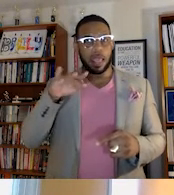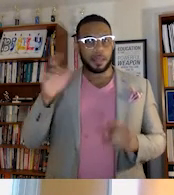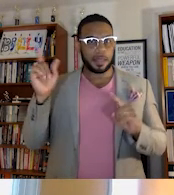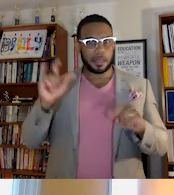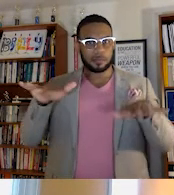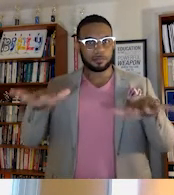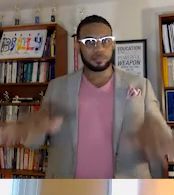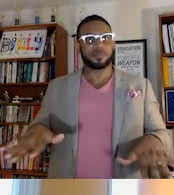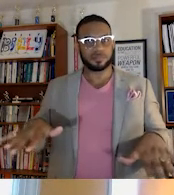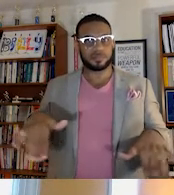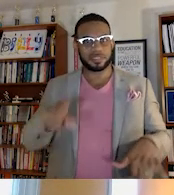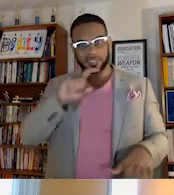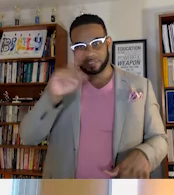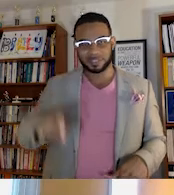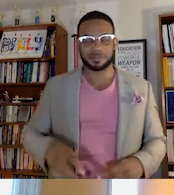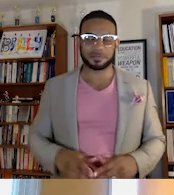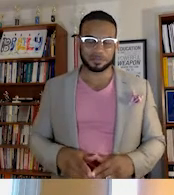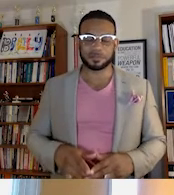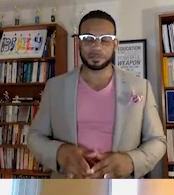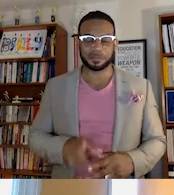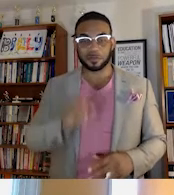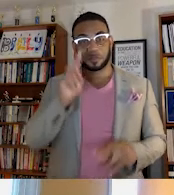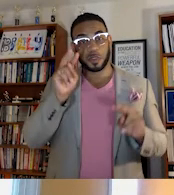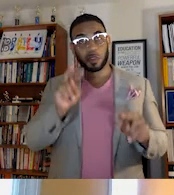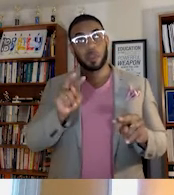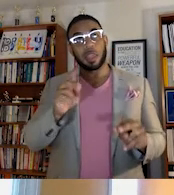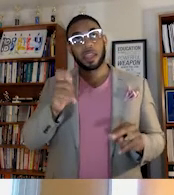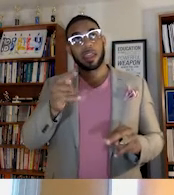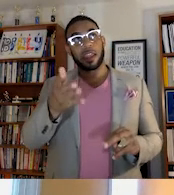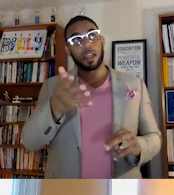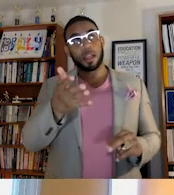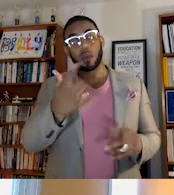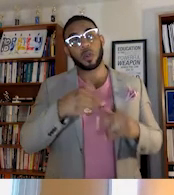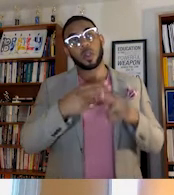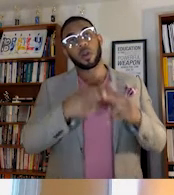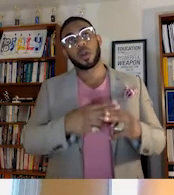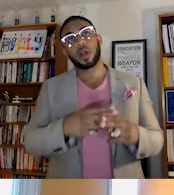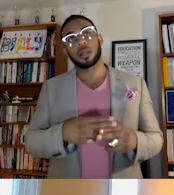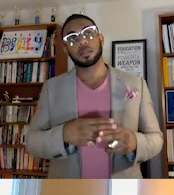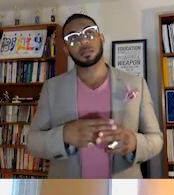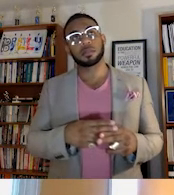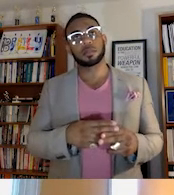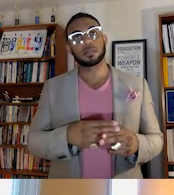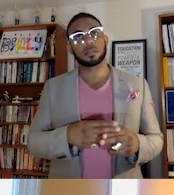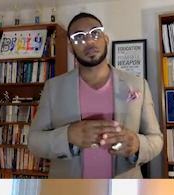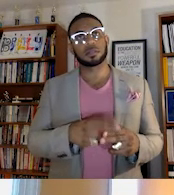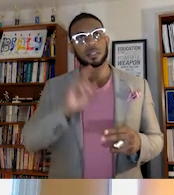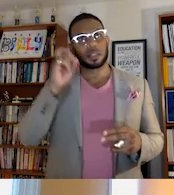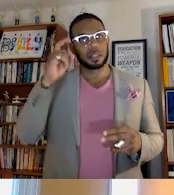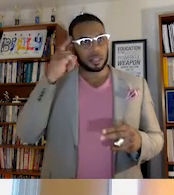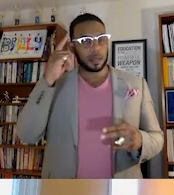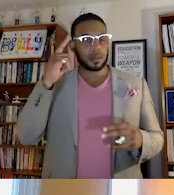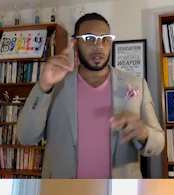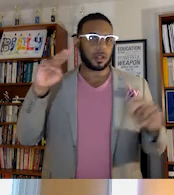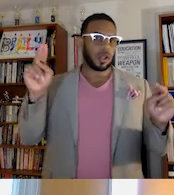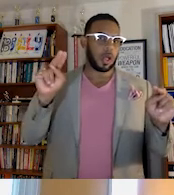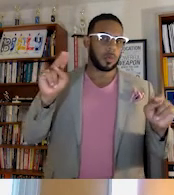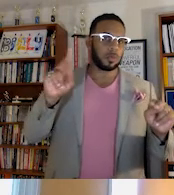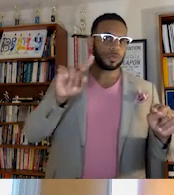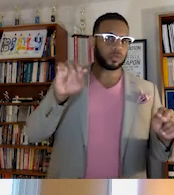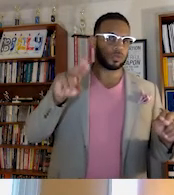to settle. And you look at what they're calling the Capitol Hill Autonomous